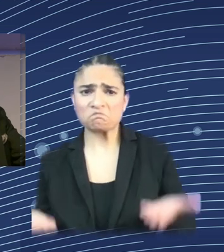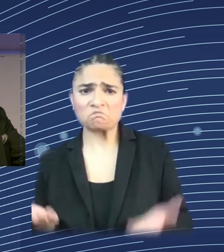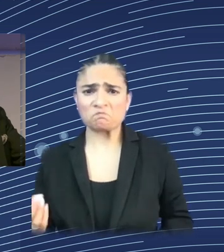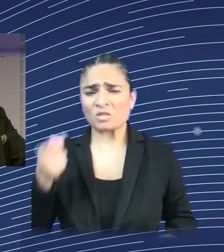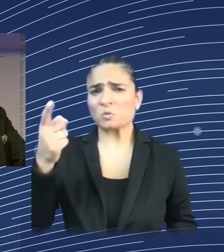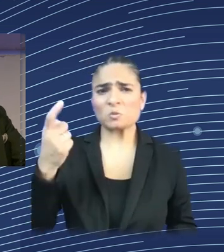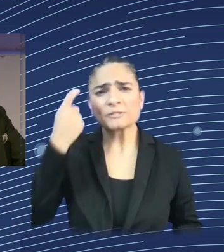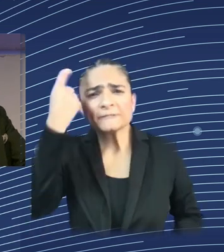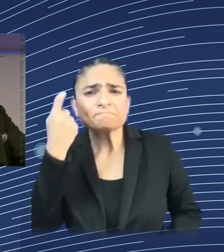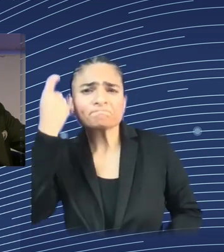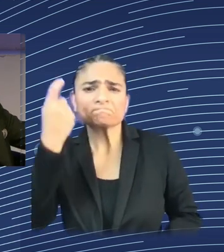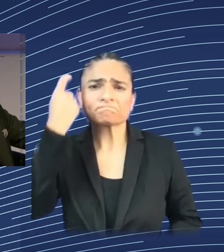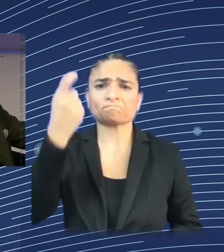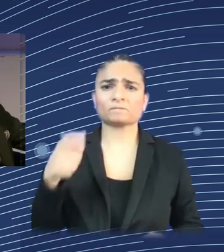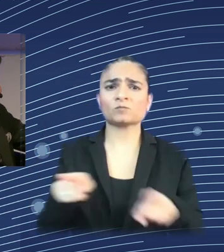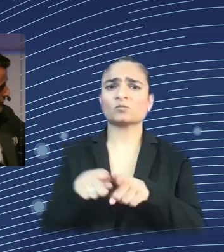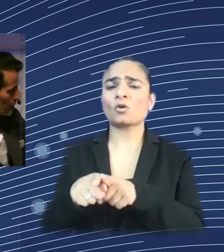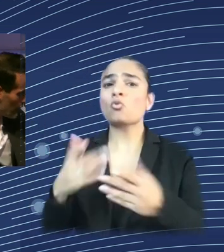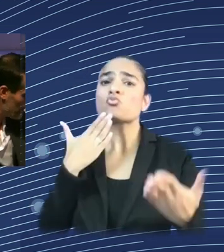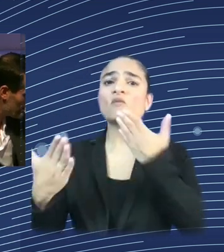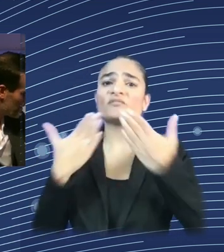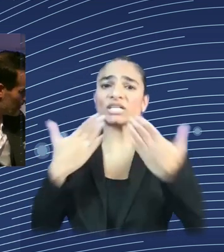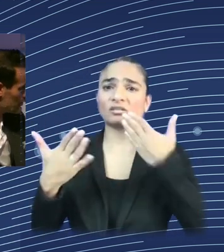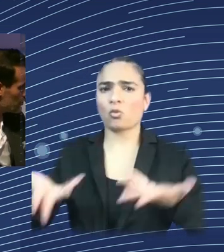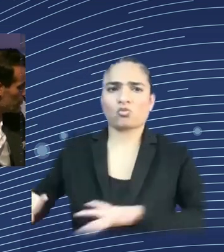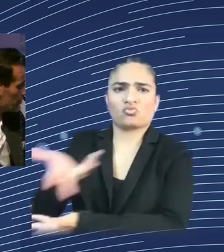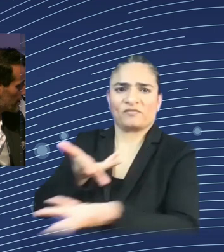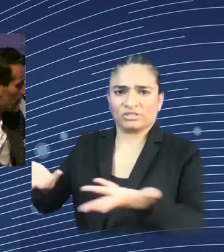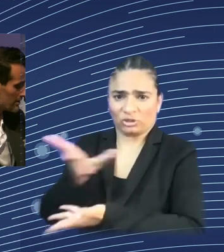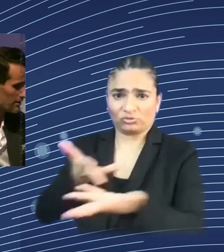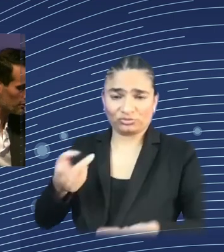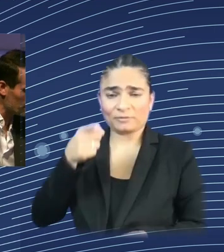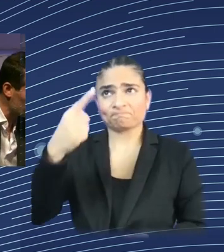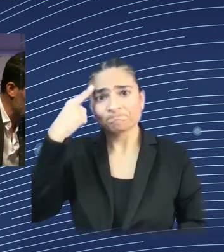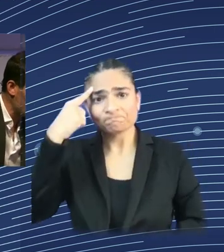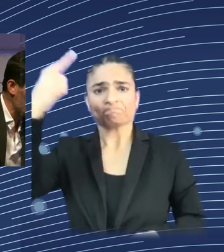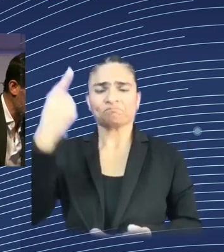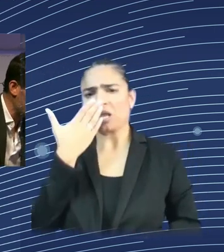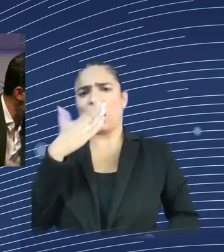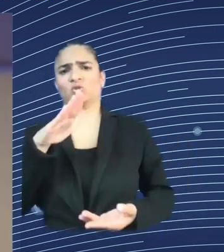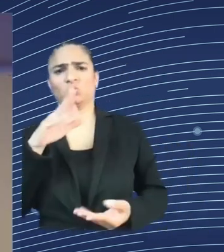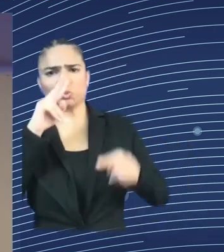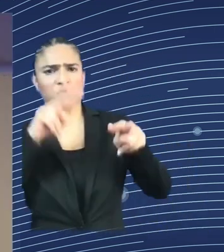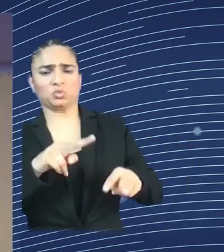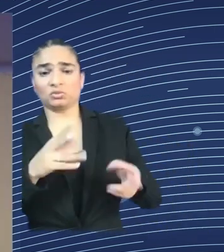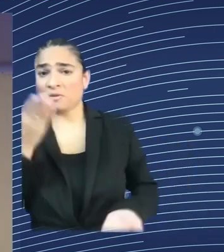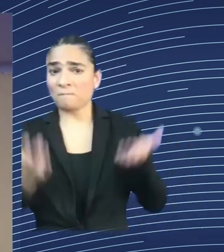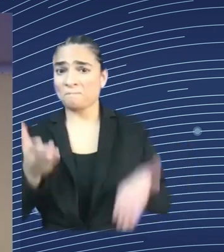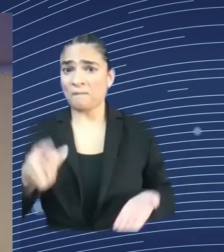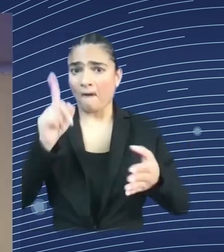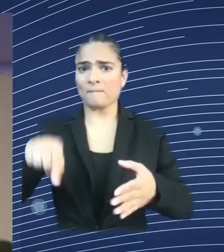policy making. I'll now give each one of you 1 minute time to share with us your final thoughts on